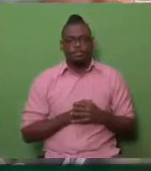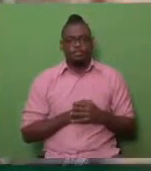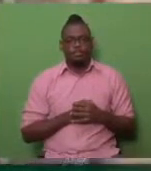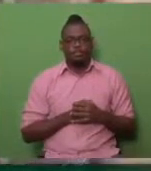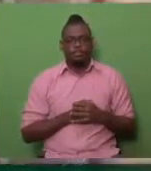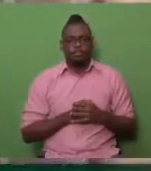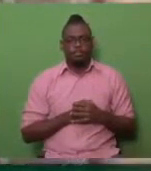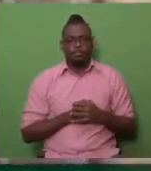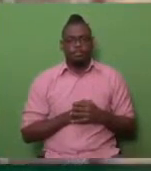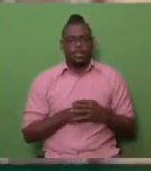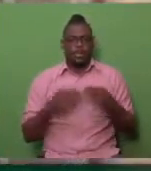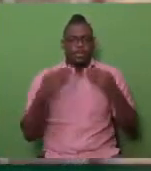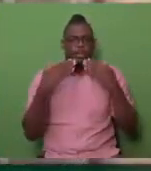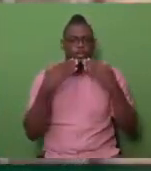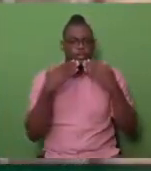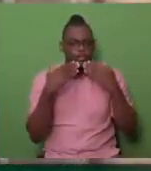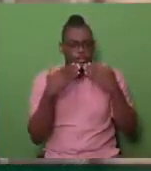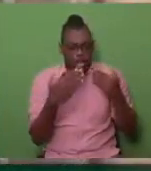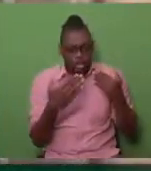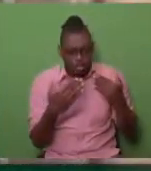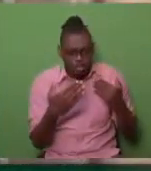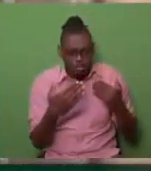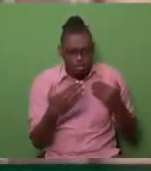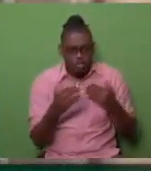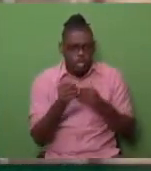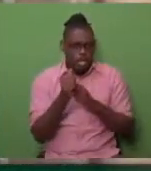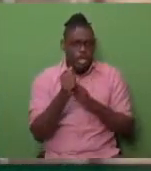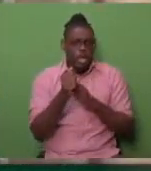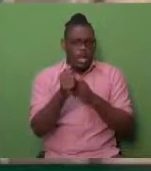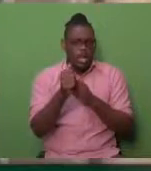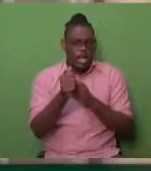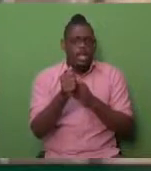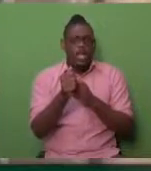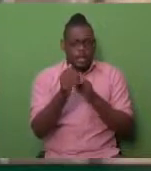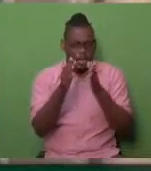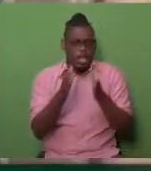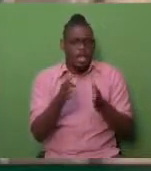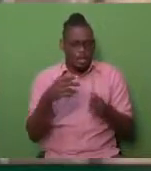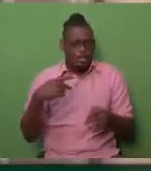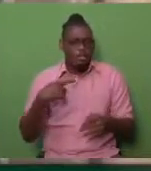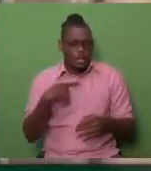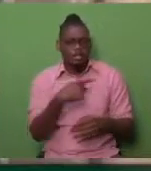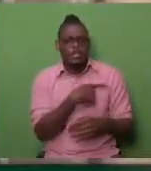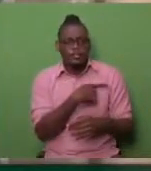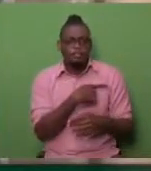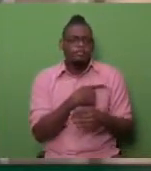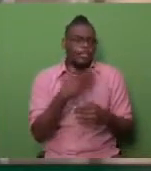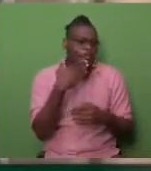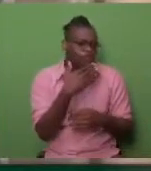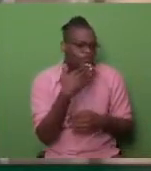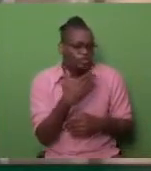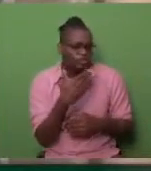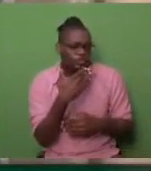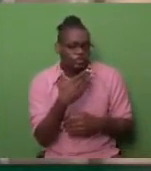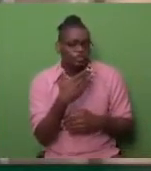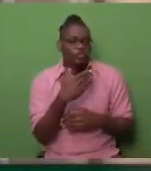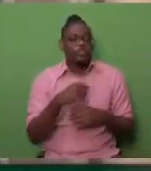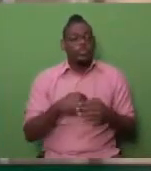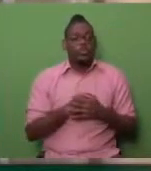Madam Speaker, in public life, you know, we end up giving speeches at many